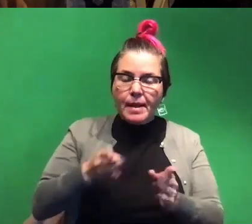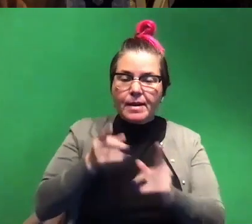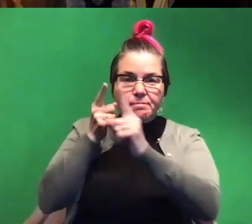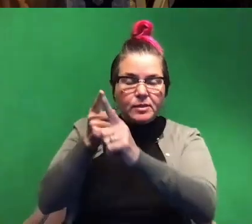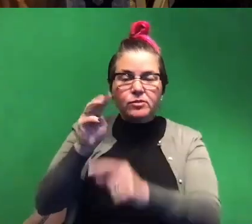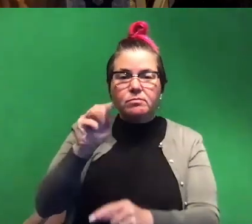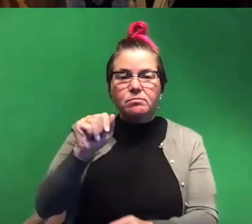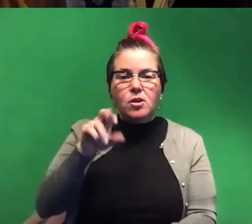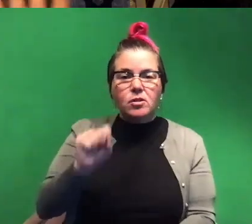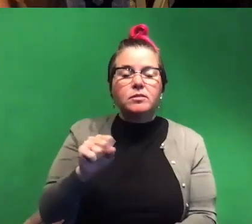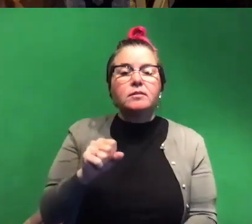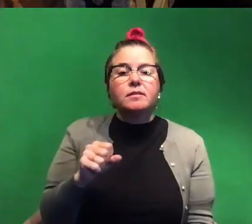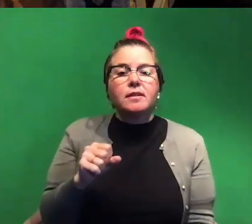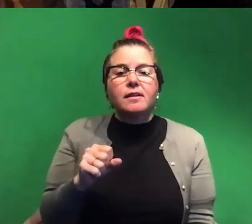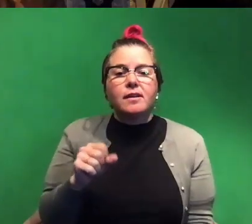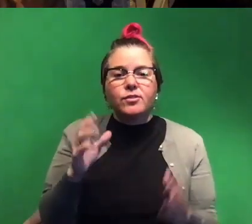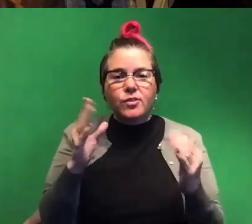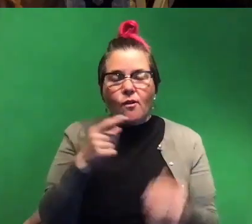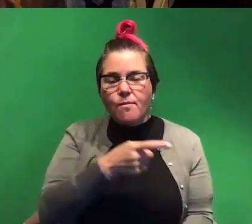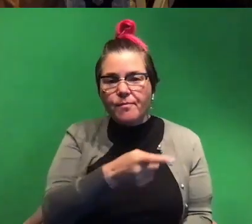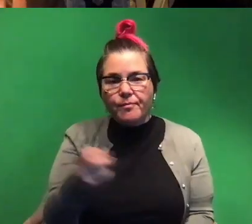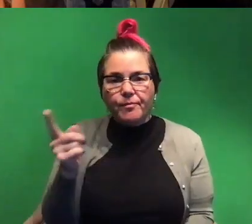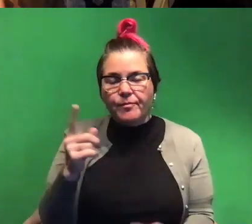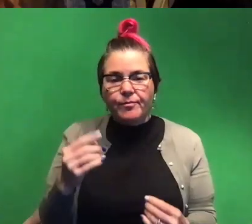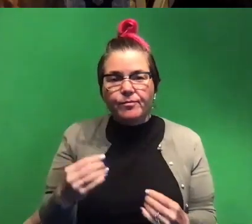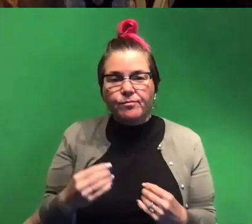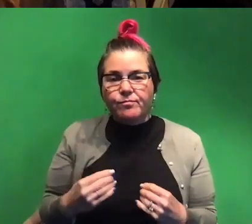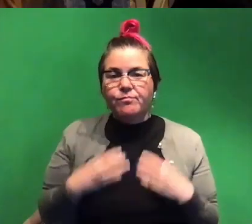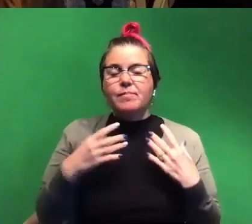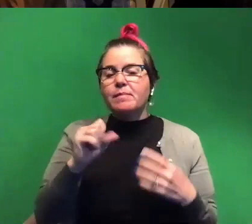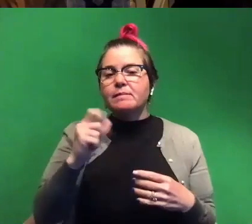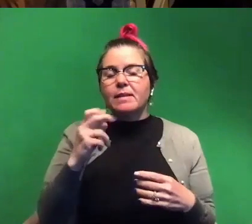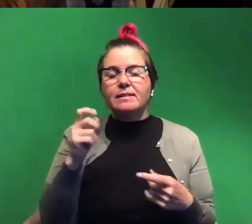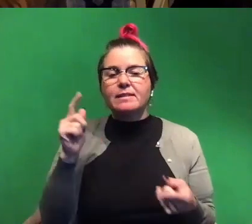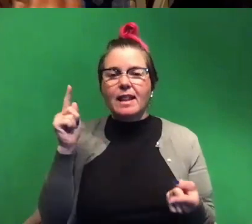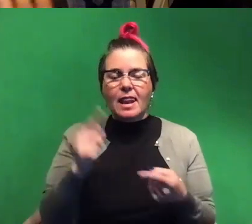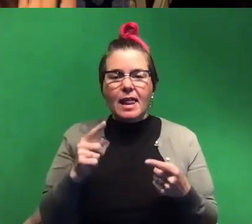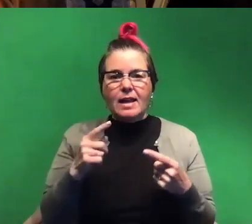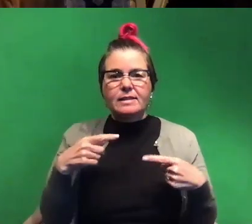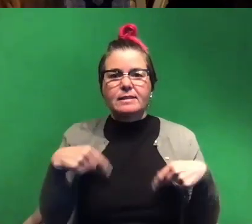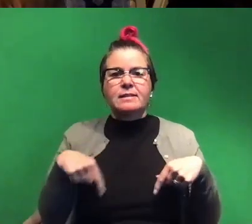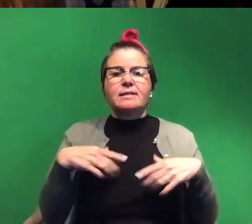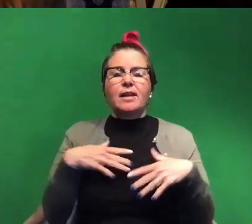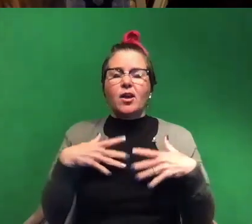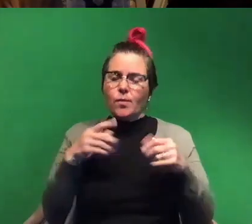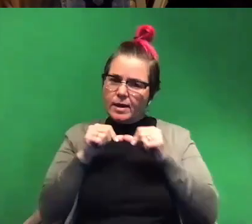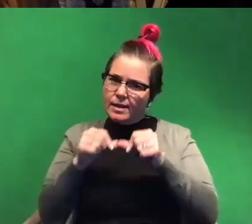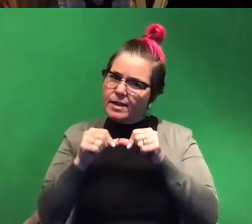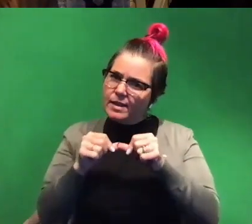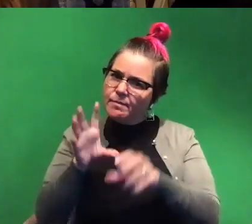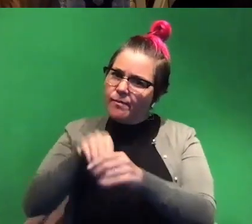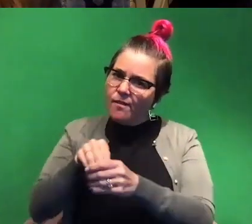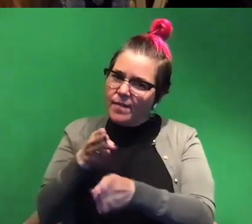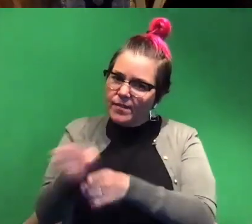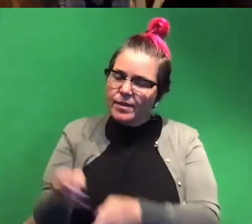Mars. I just hope that it's made space seem less intimidating and that you want to keep on going into the field. For